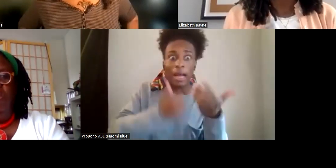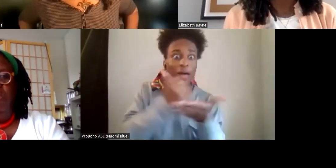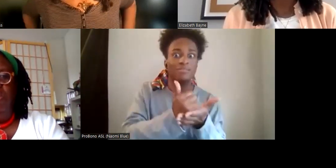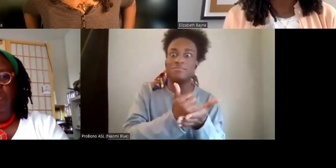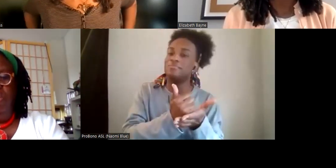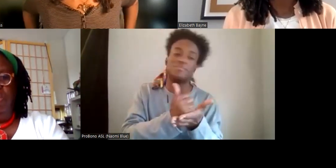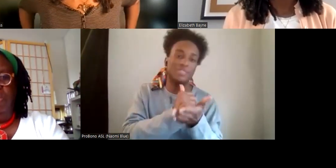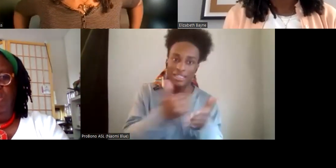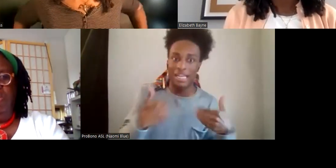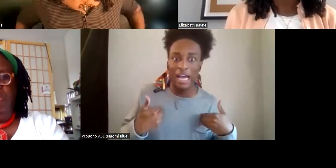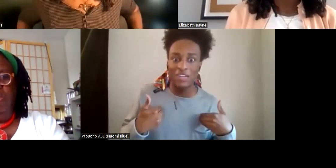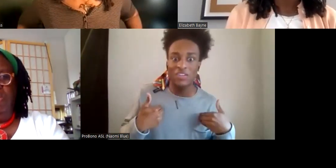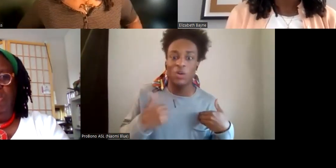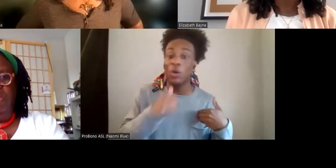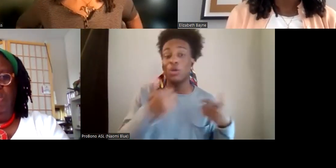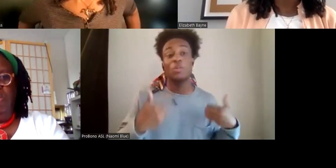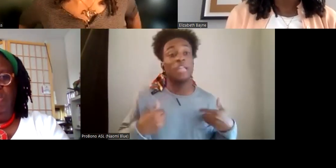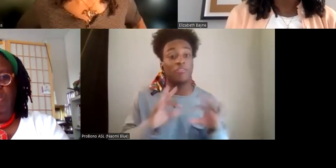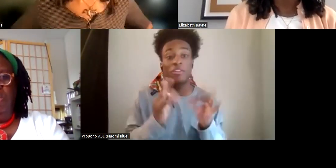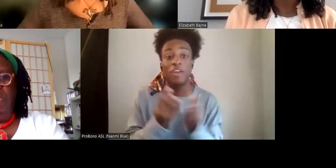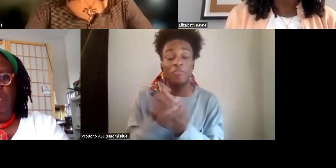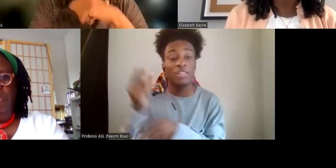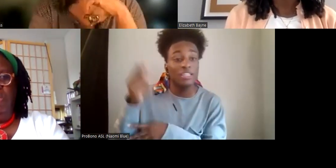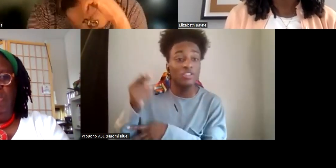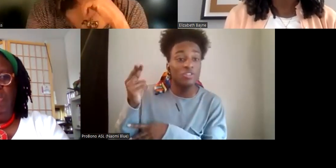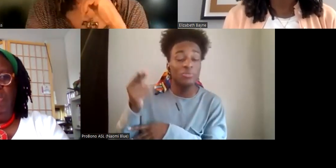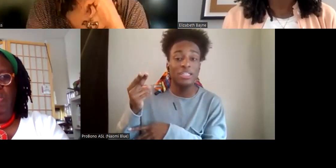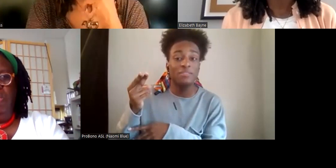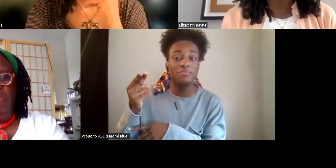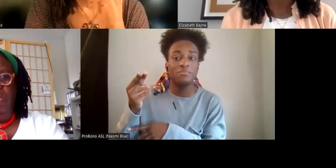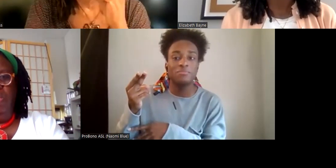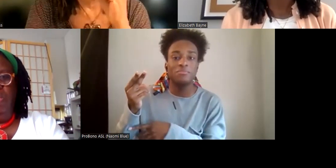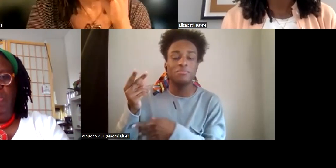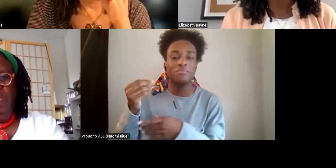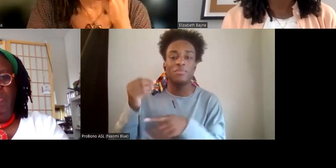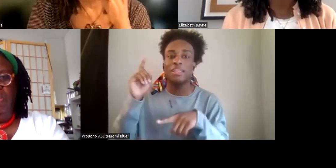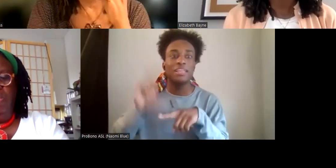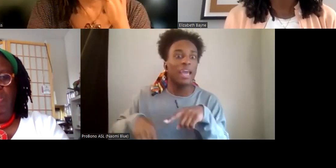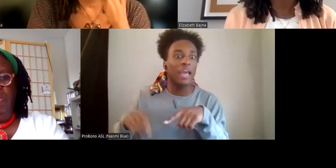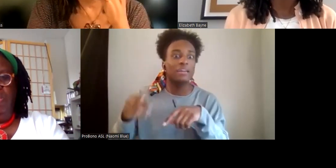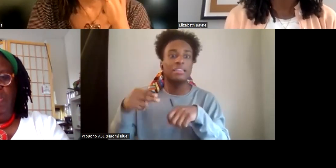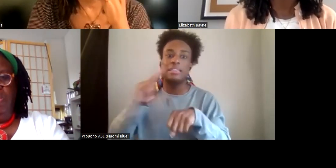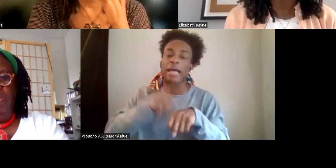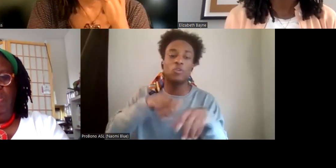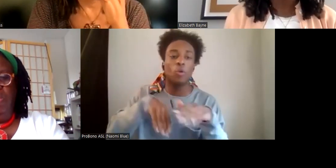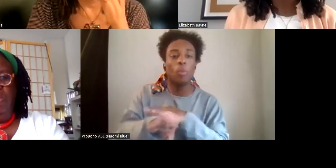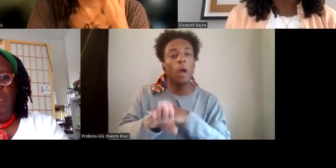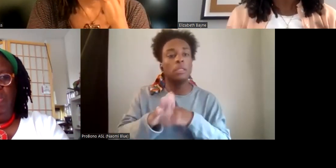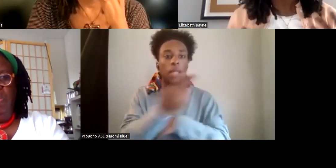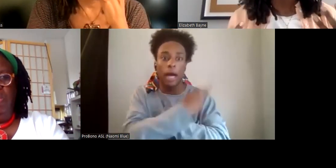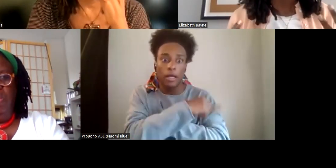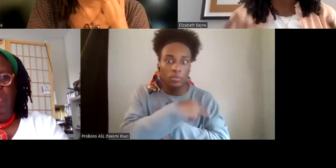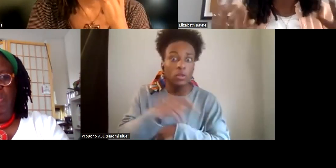family history. She isn't able to give a natural birth in the hospital. And because of the C-section,